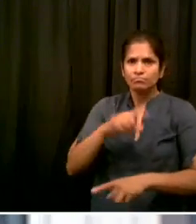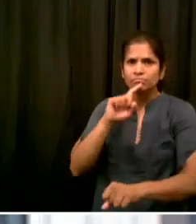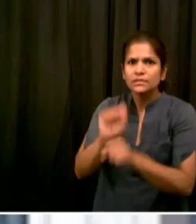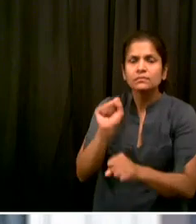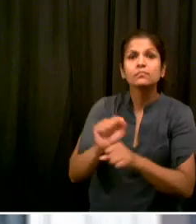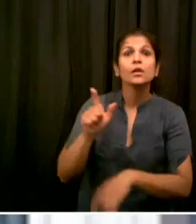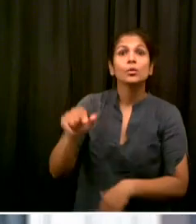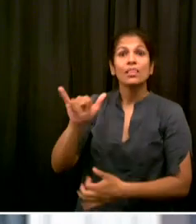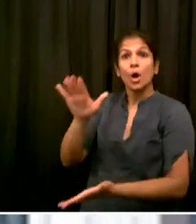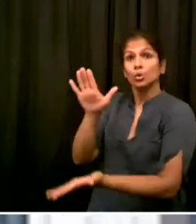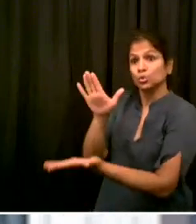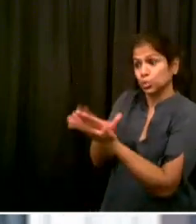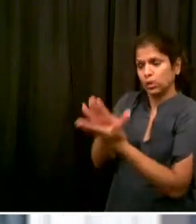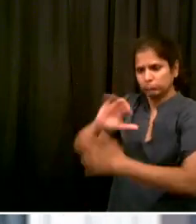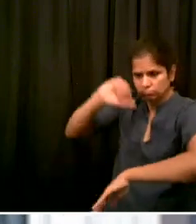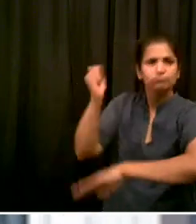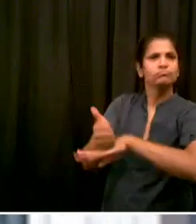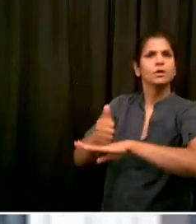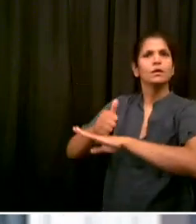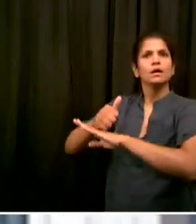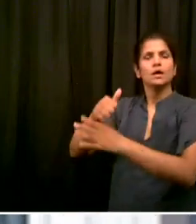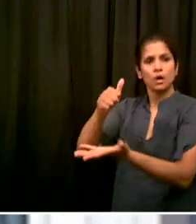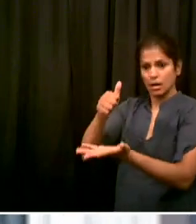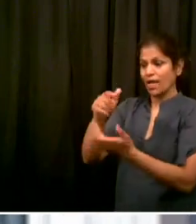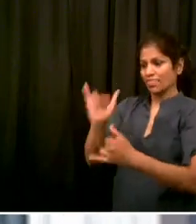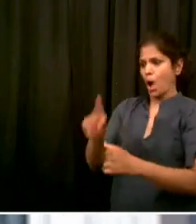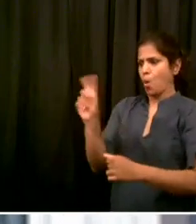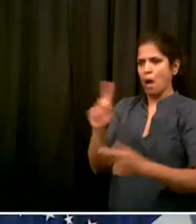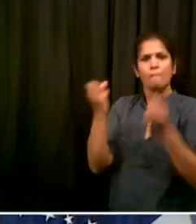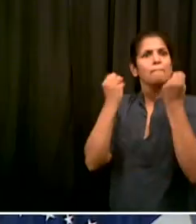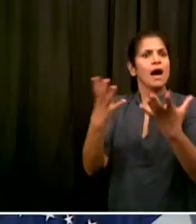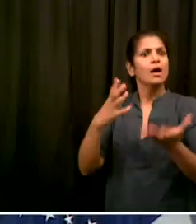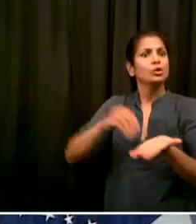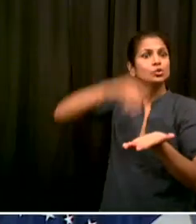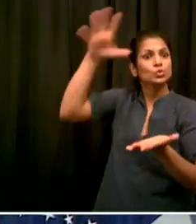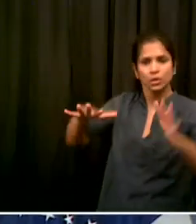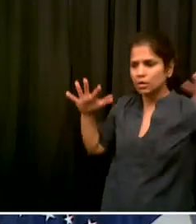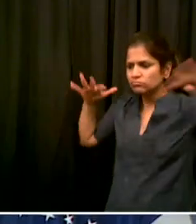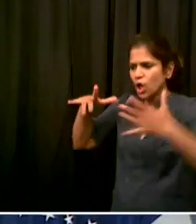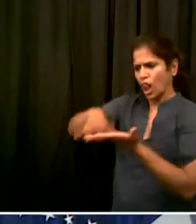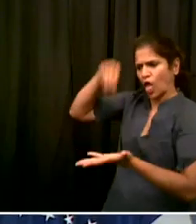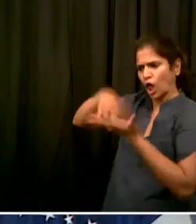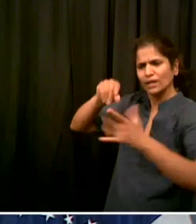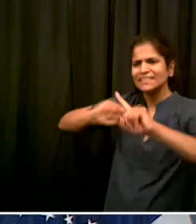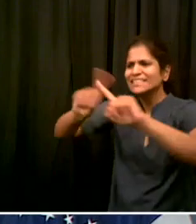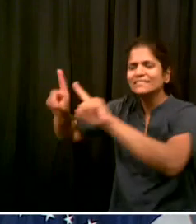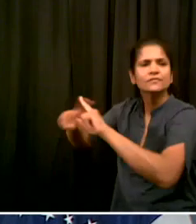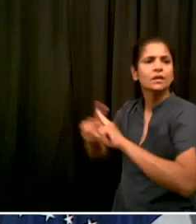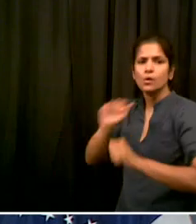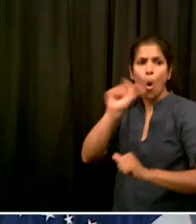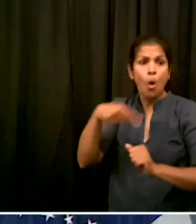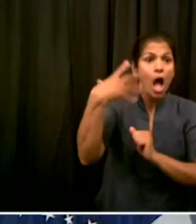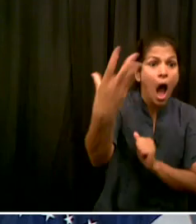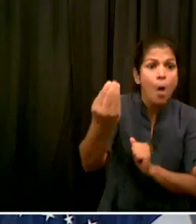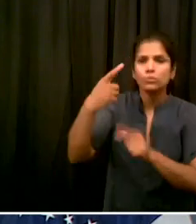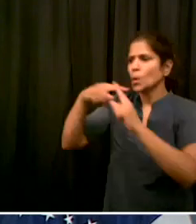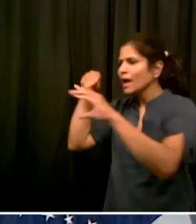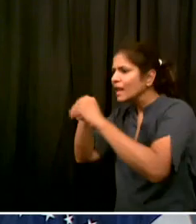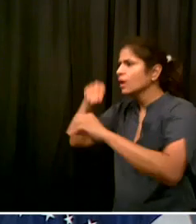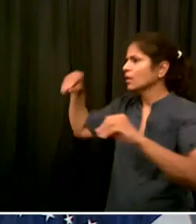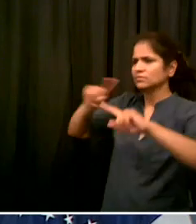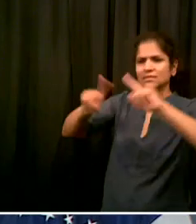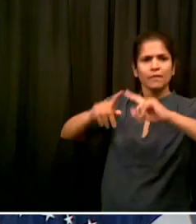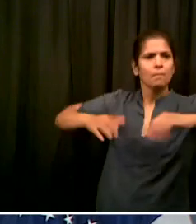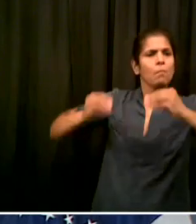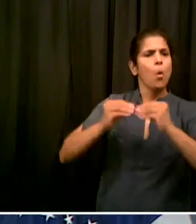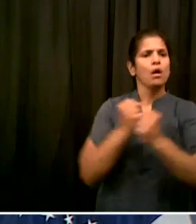initiative of outdoor learning. Thank you, Mr. Mayor. Thank you very much, Chancellor. And Chancellor, I liked everything you said. I particularly liked the part